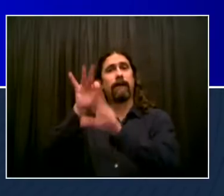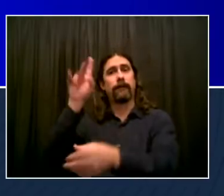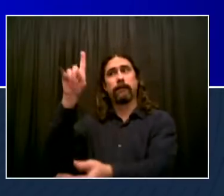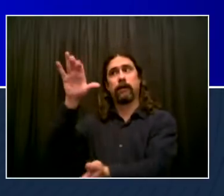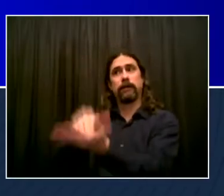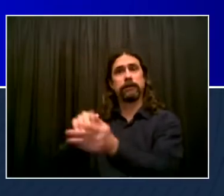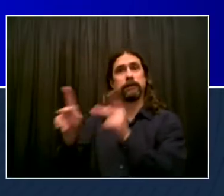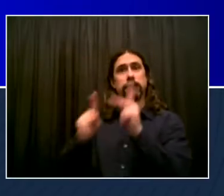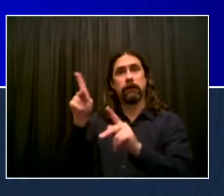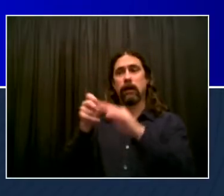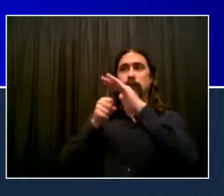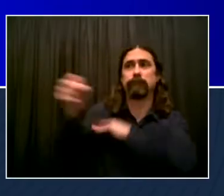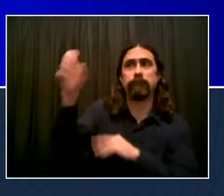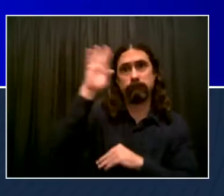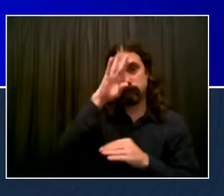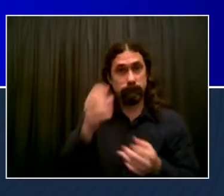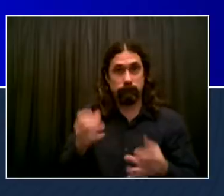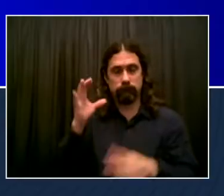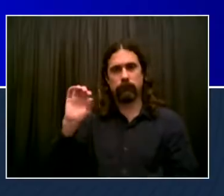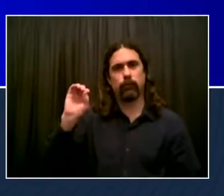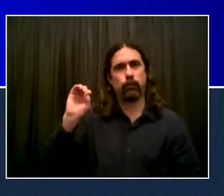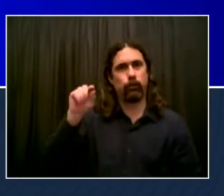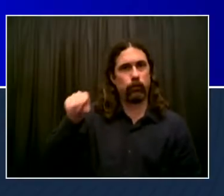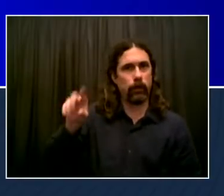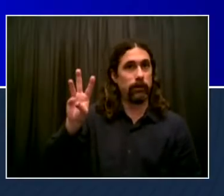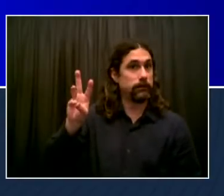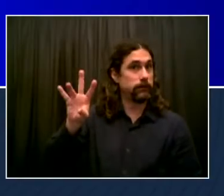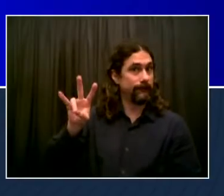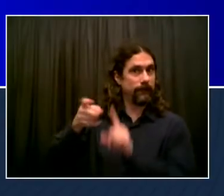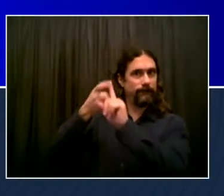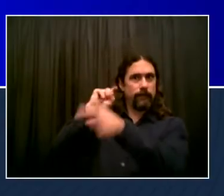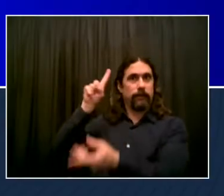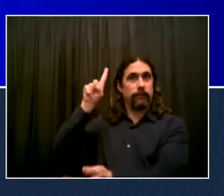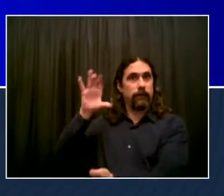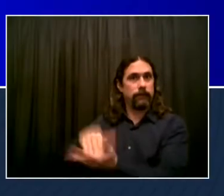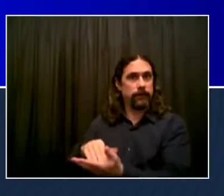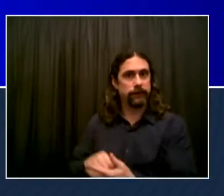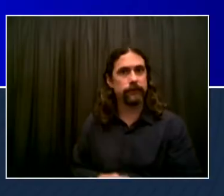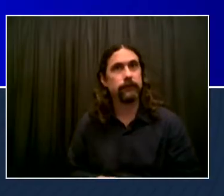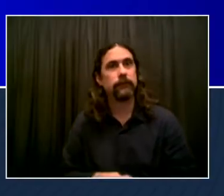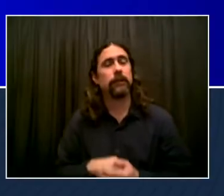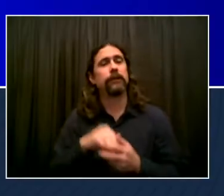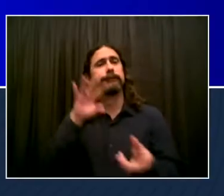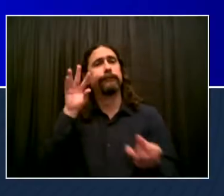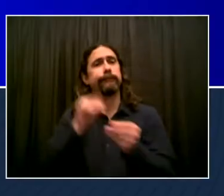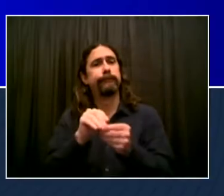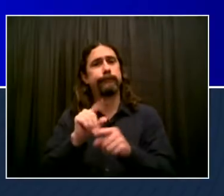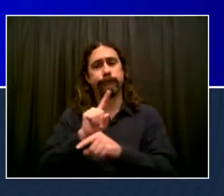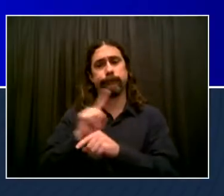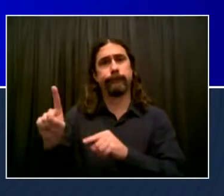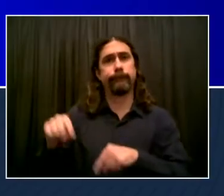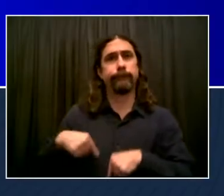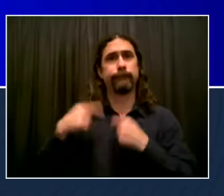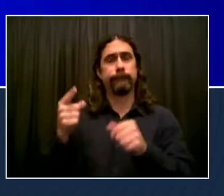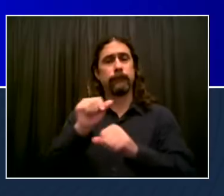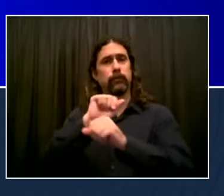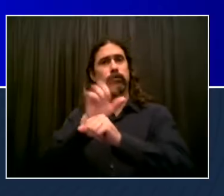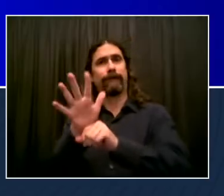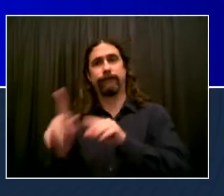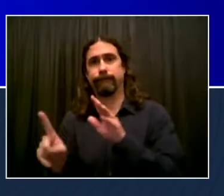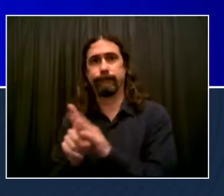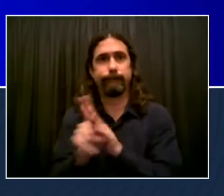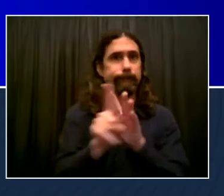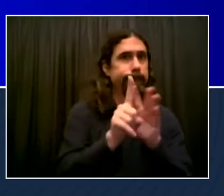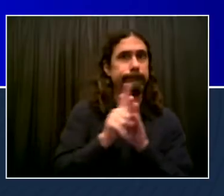0.67. And then new reported cases on a 7-day average. Today's report, 1,278 cases. Let me do a